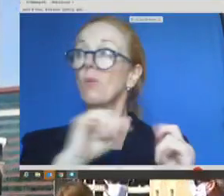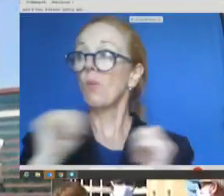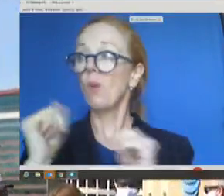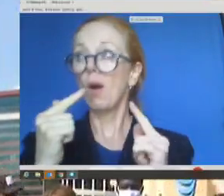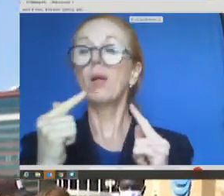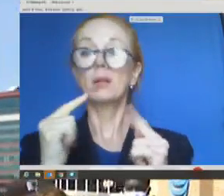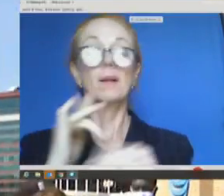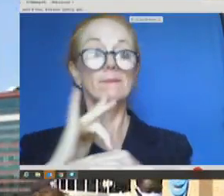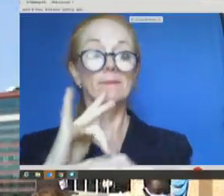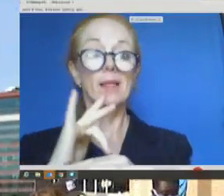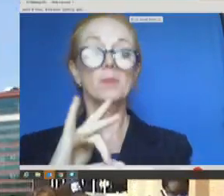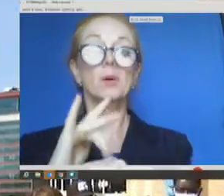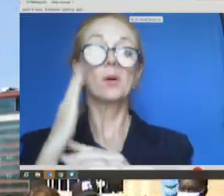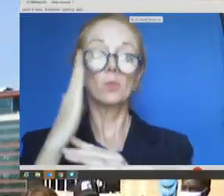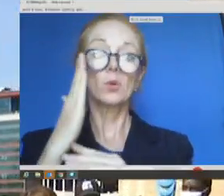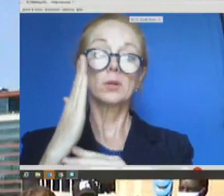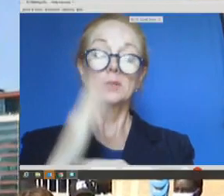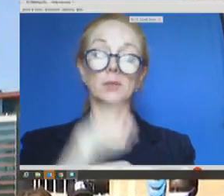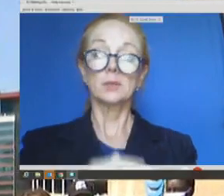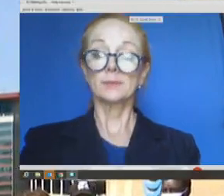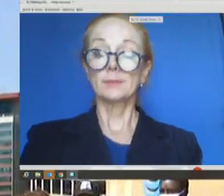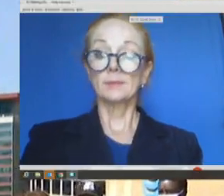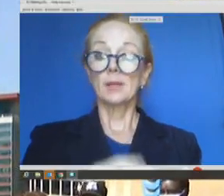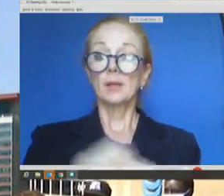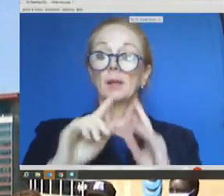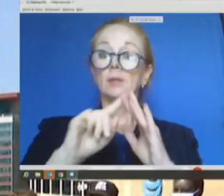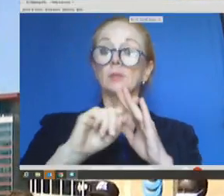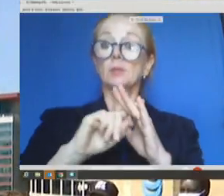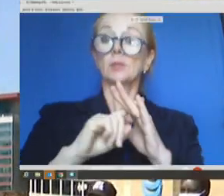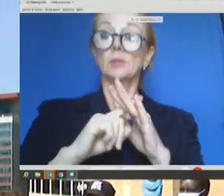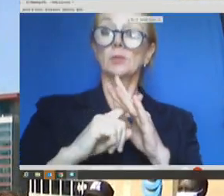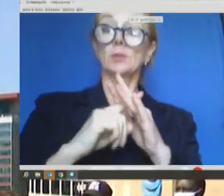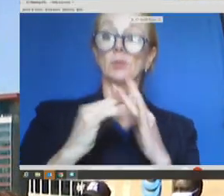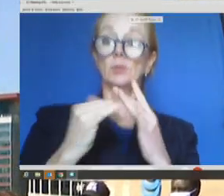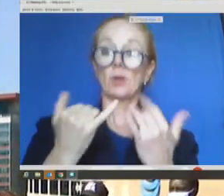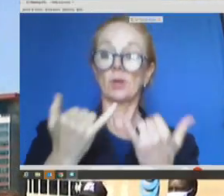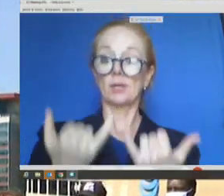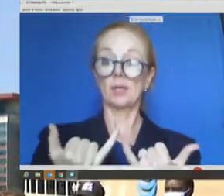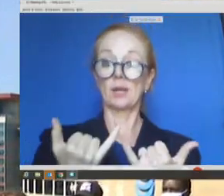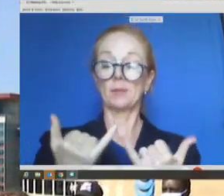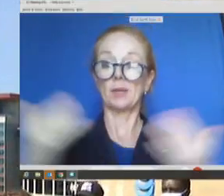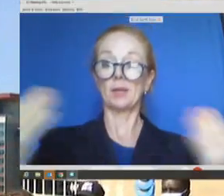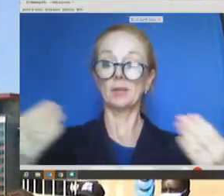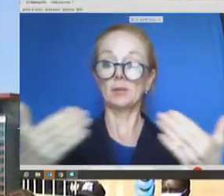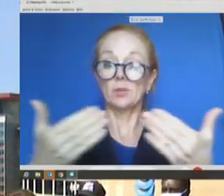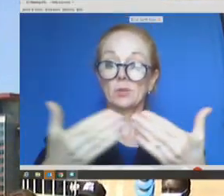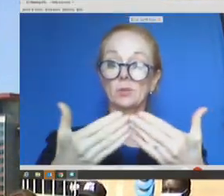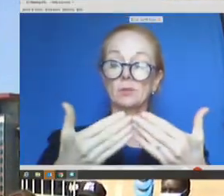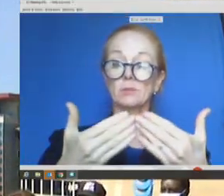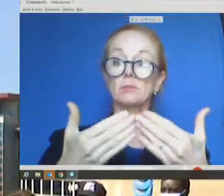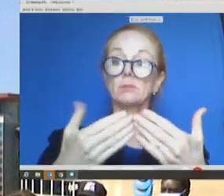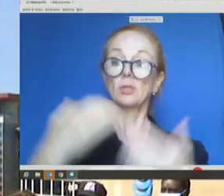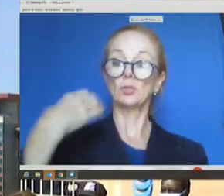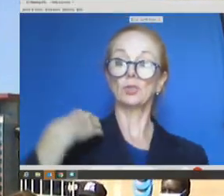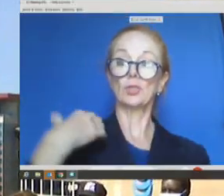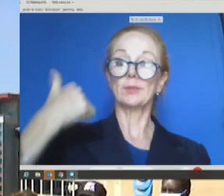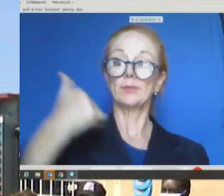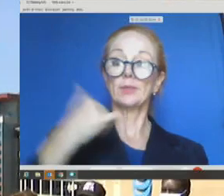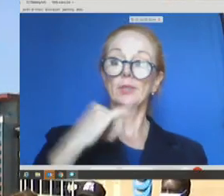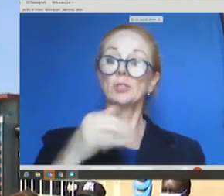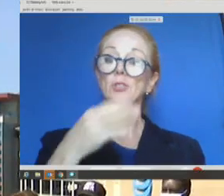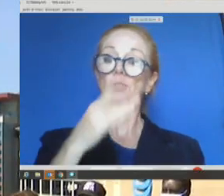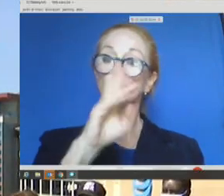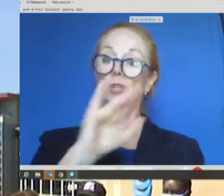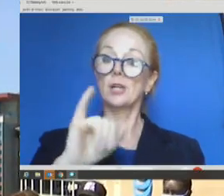through here. I'd like to begin today, though, by introducing our police chief, Johnny Jennings, to kind of walk you through, and he'll turn it over to the